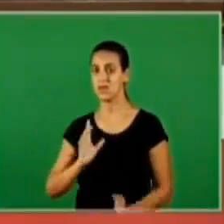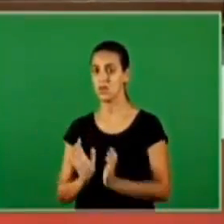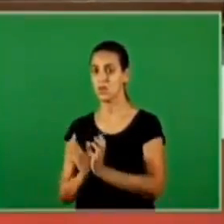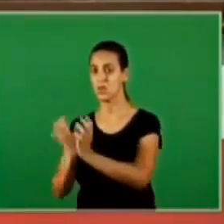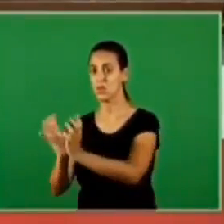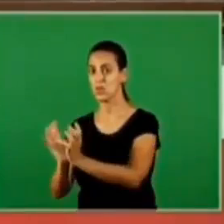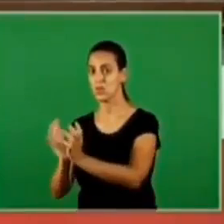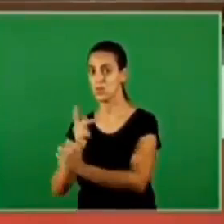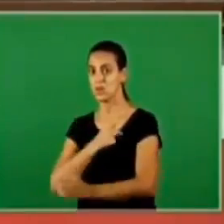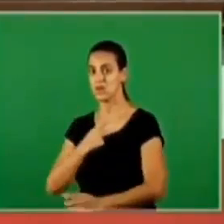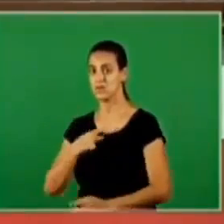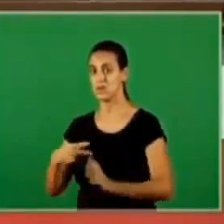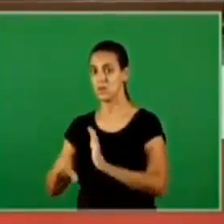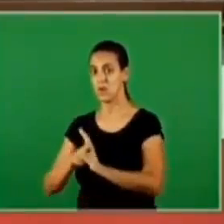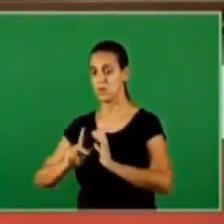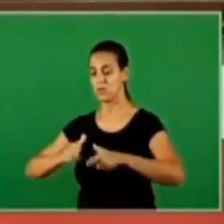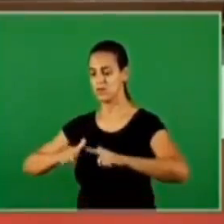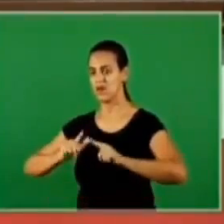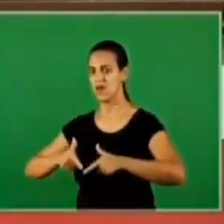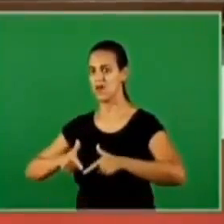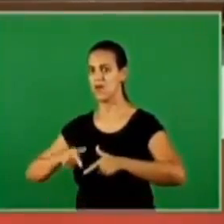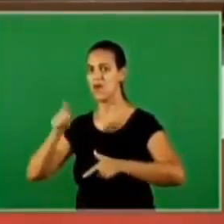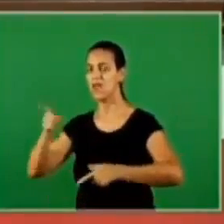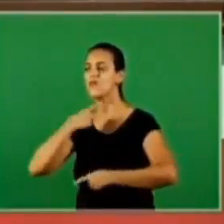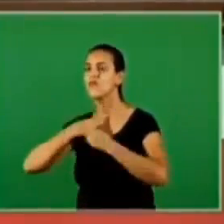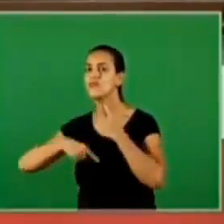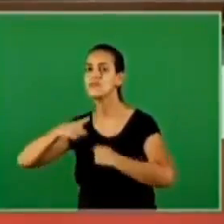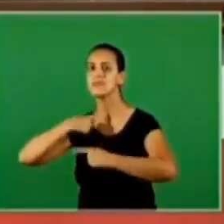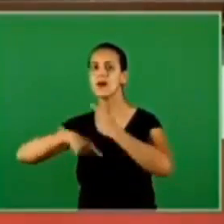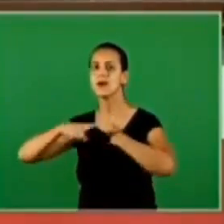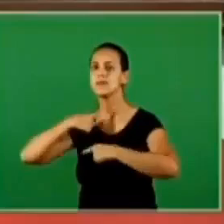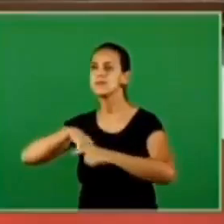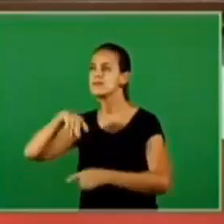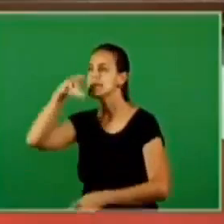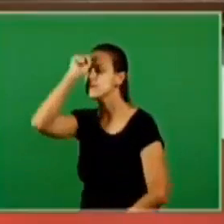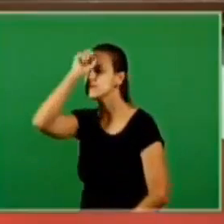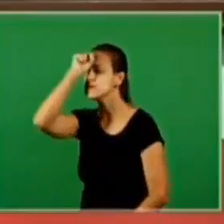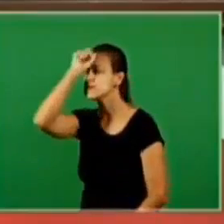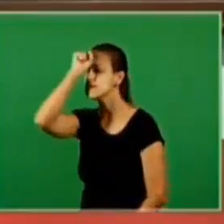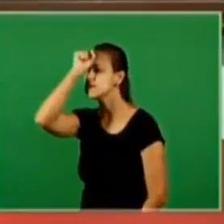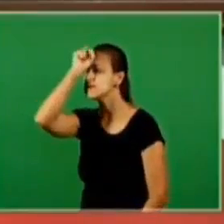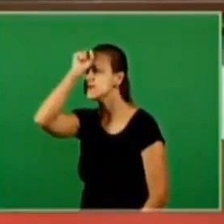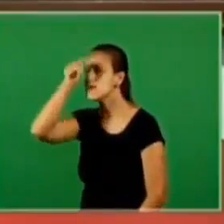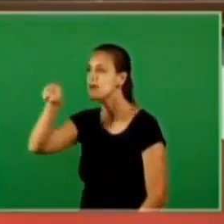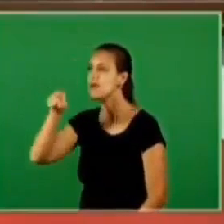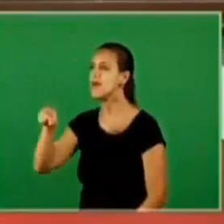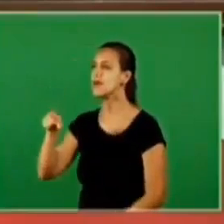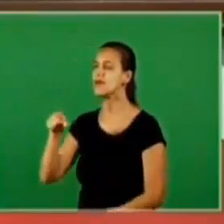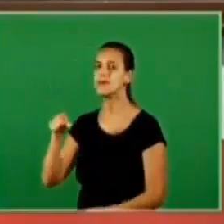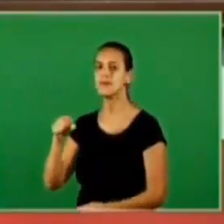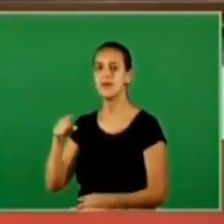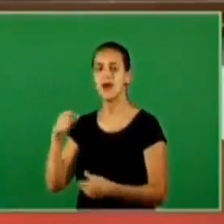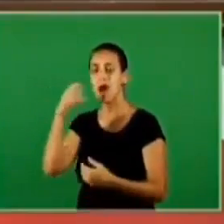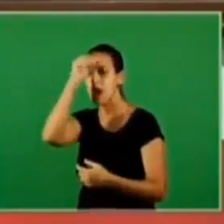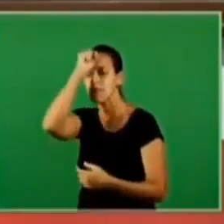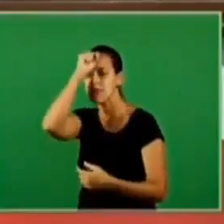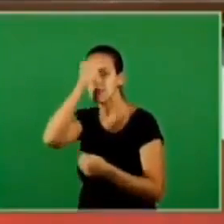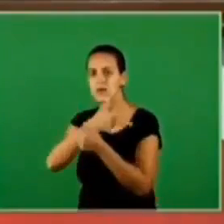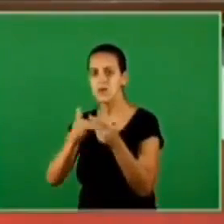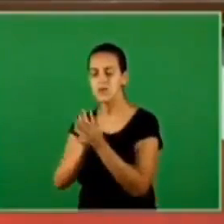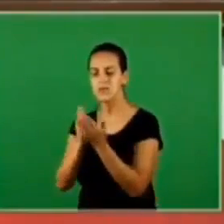is a group that is coming from Israel. The only thing they want is to hear this message that you are hearing here. They want to